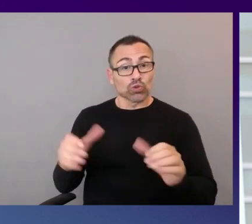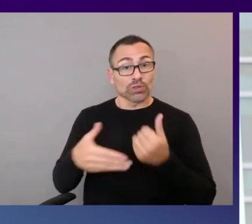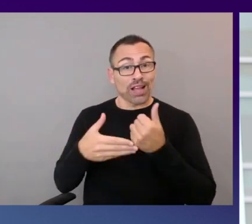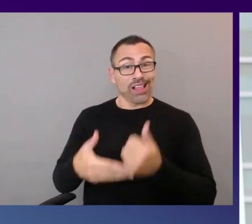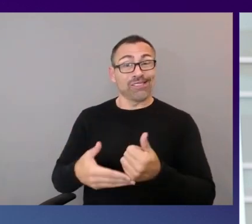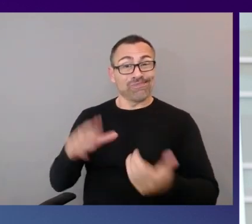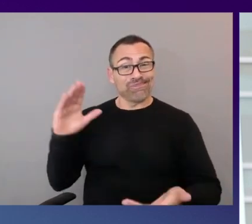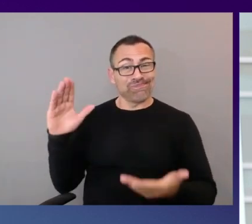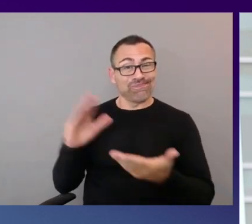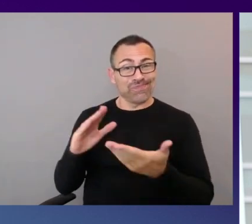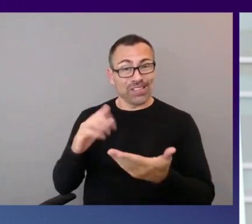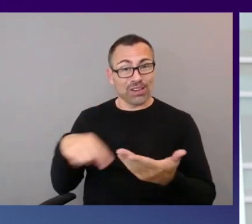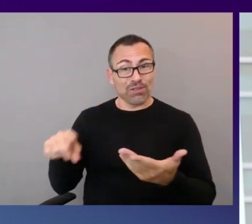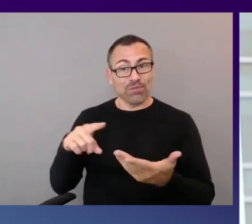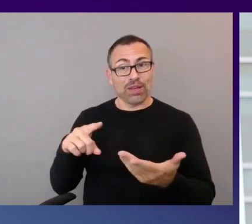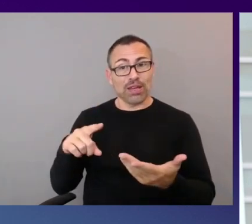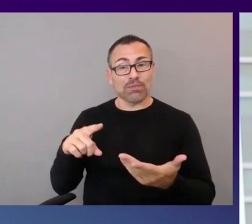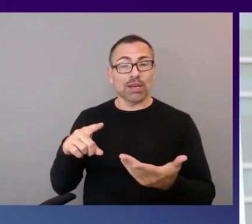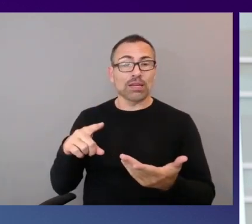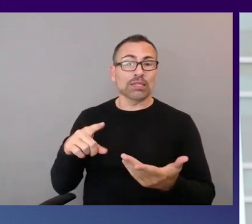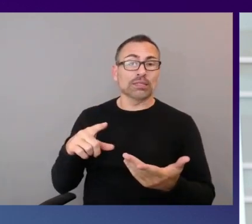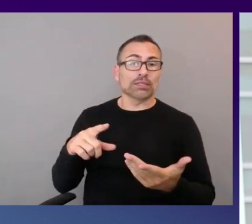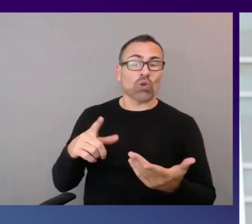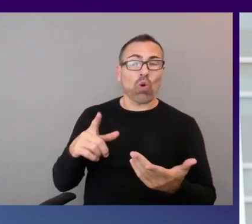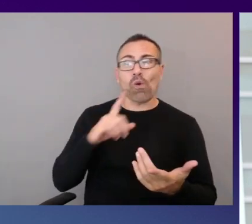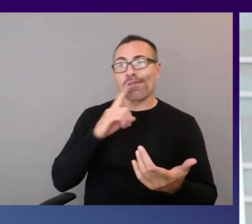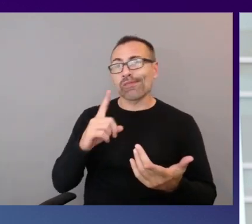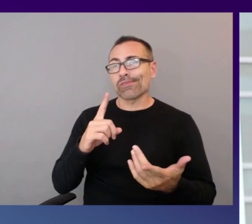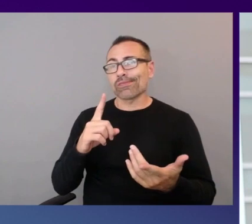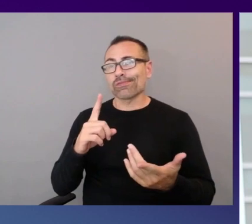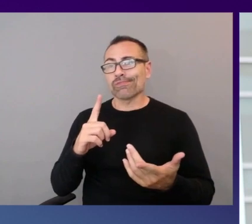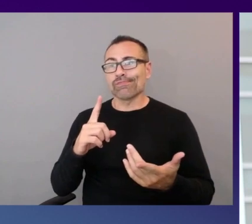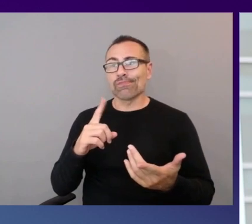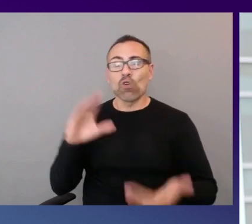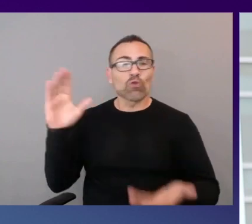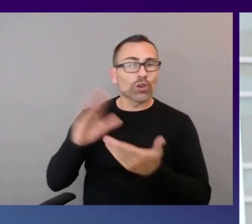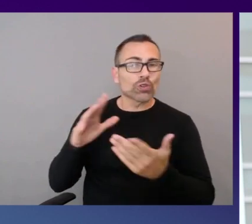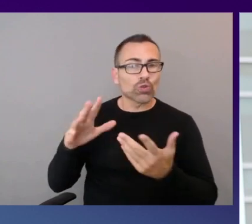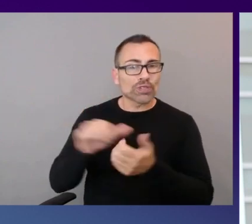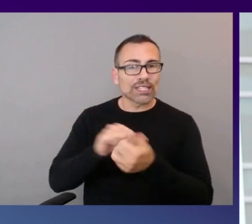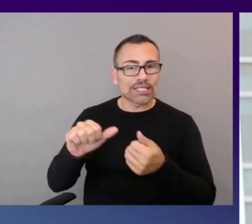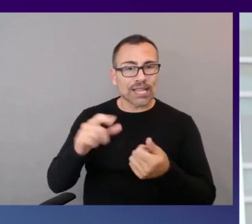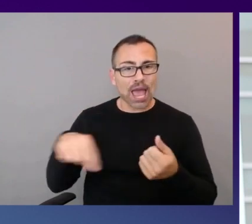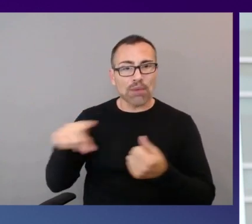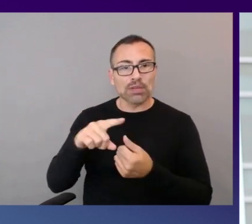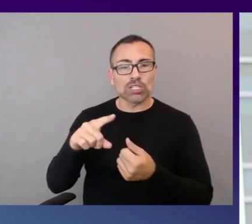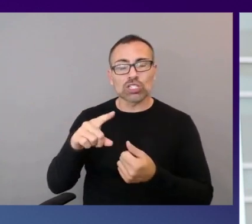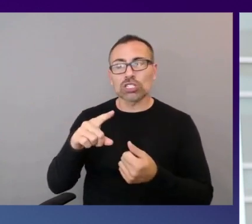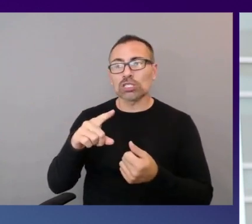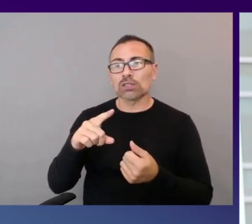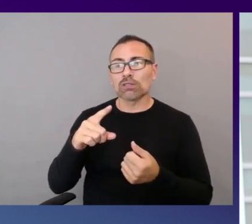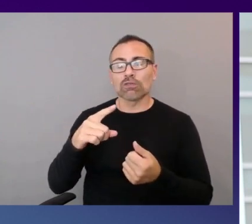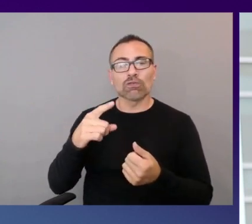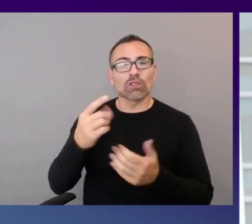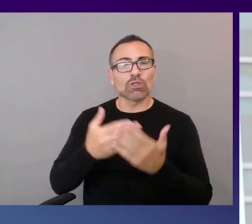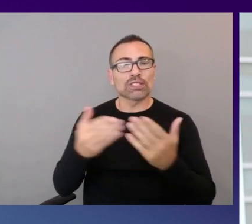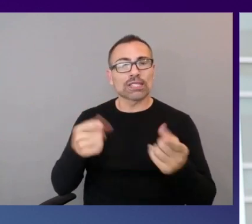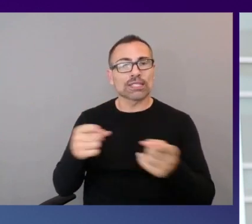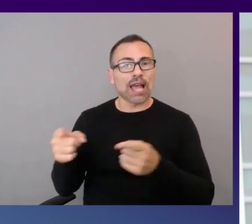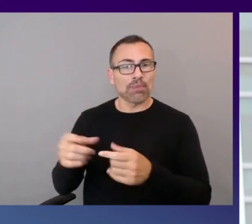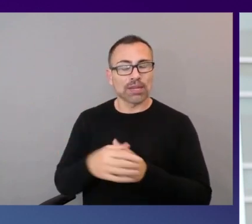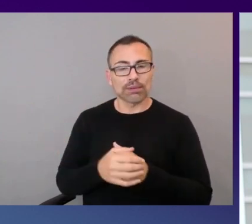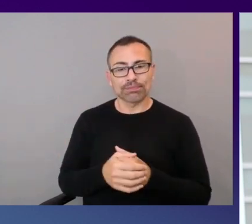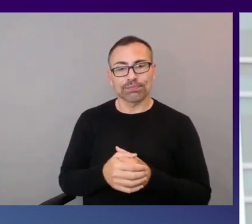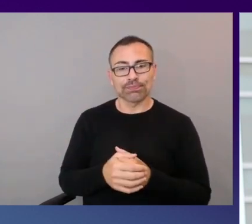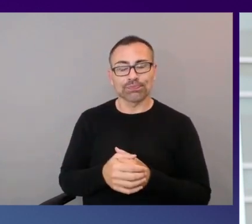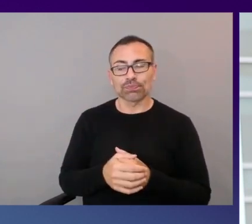minimize, hopefully reduce the blast radius, if you will, for some of those types of issues or challenges. The first